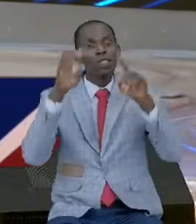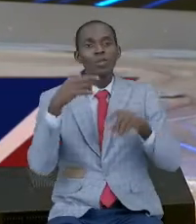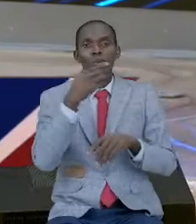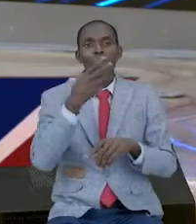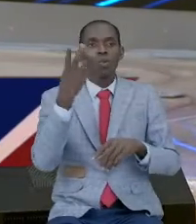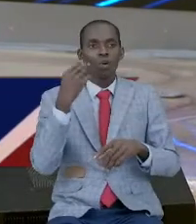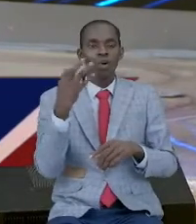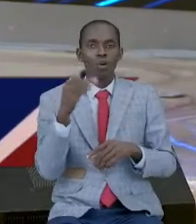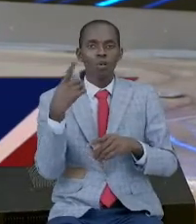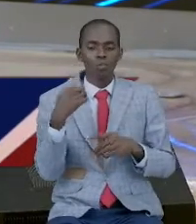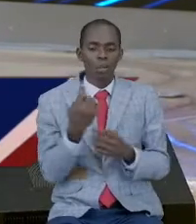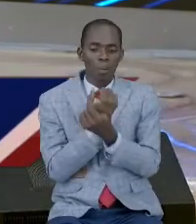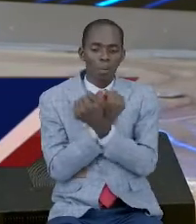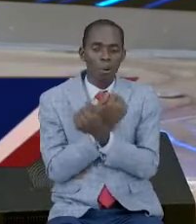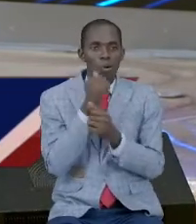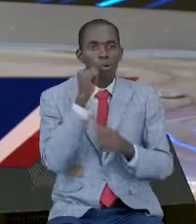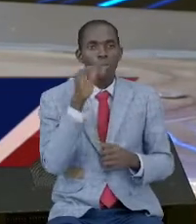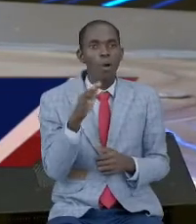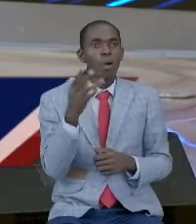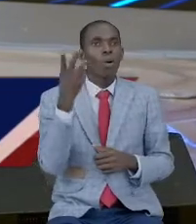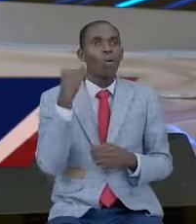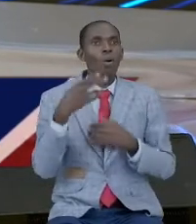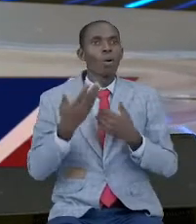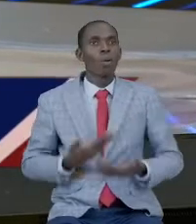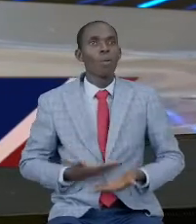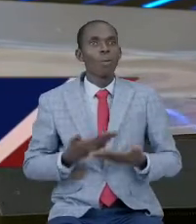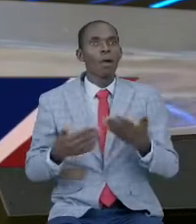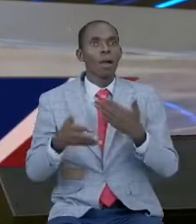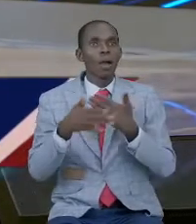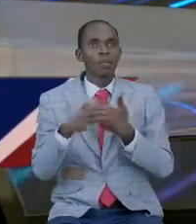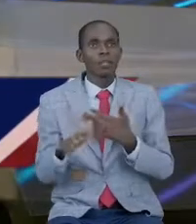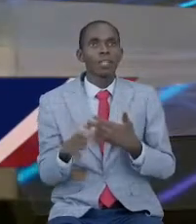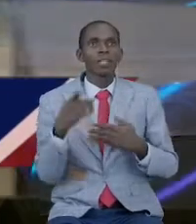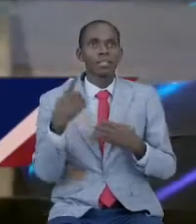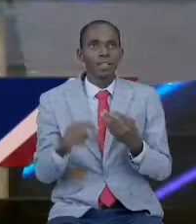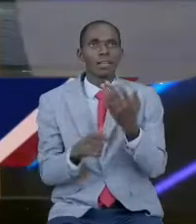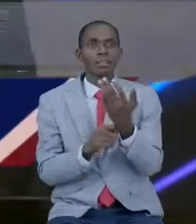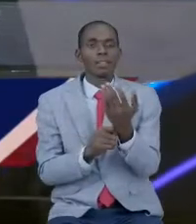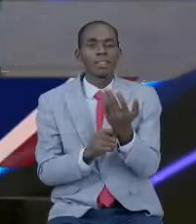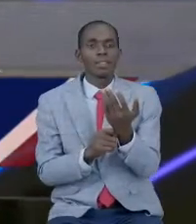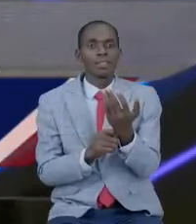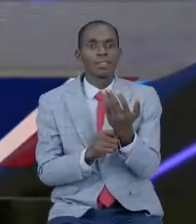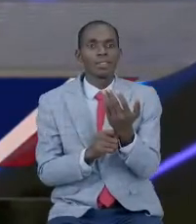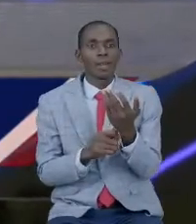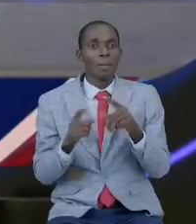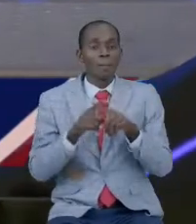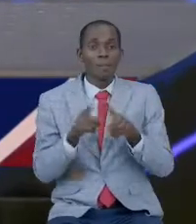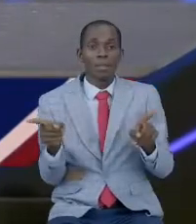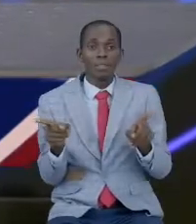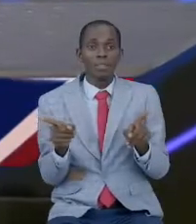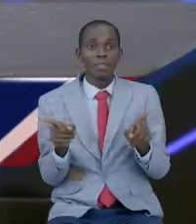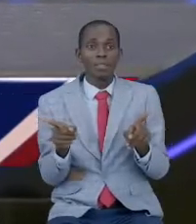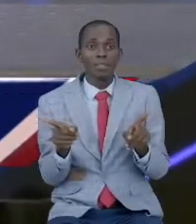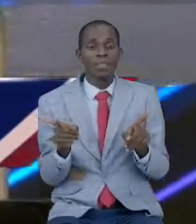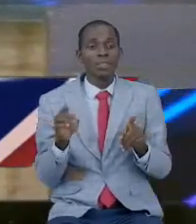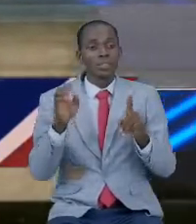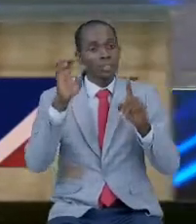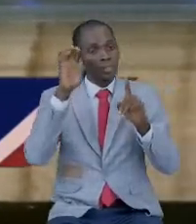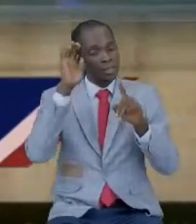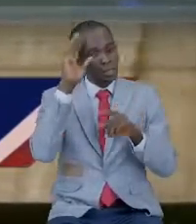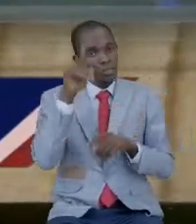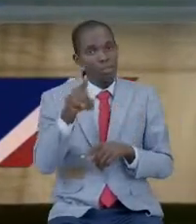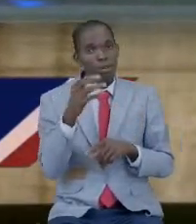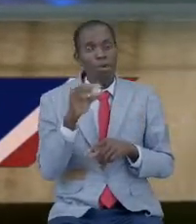woman was born after the flesh, but he of the free